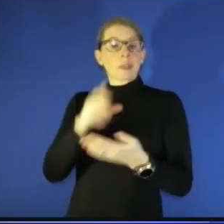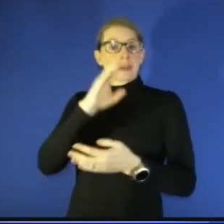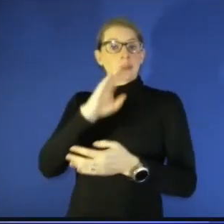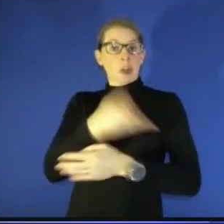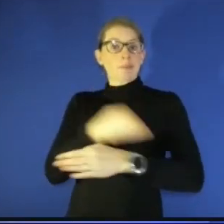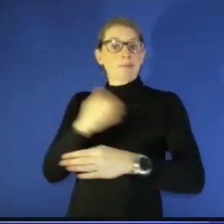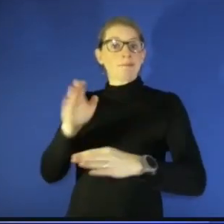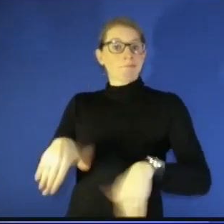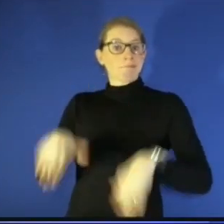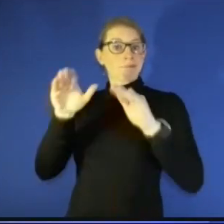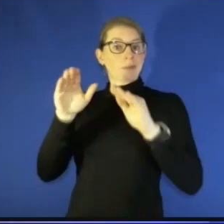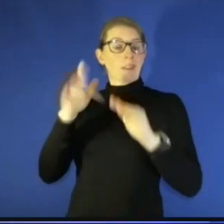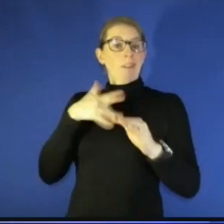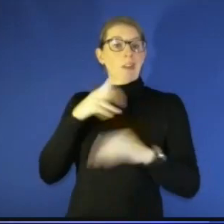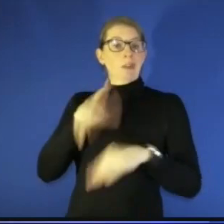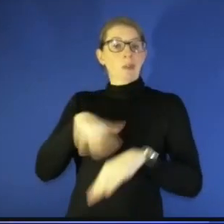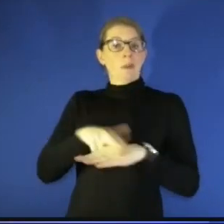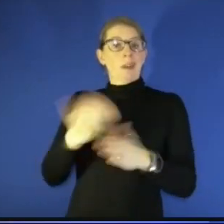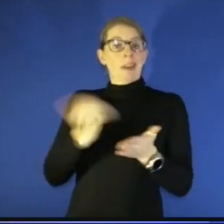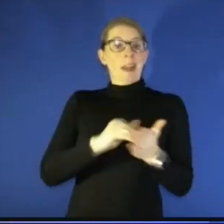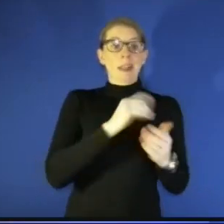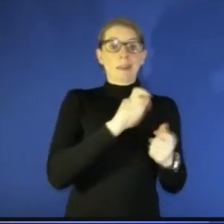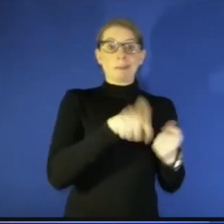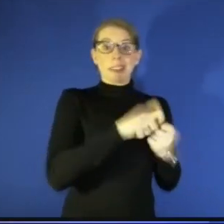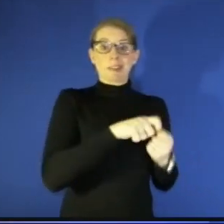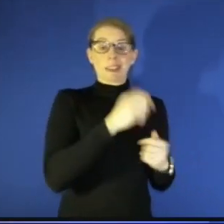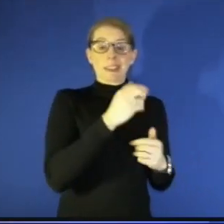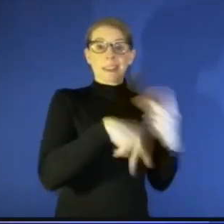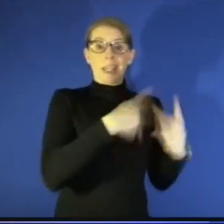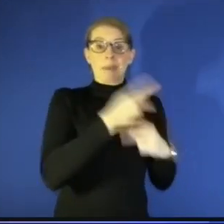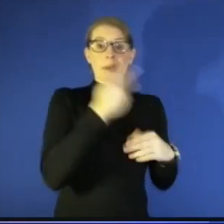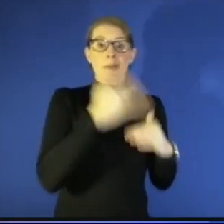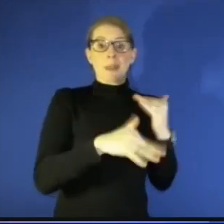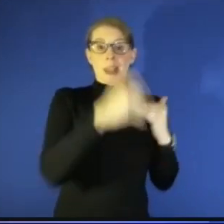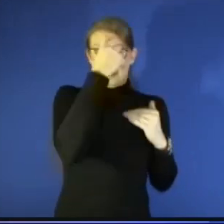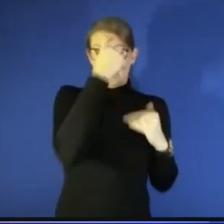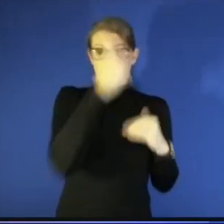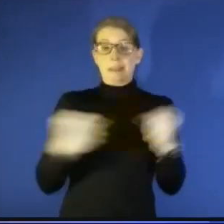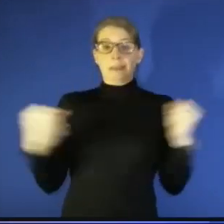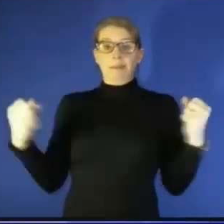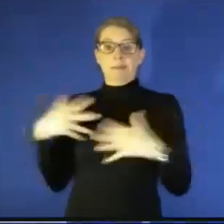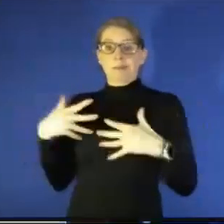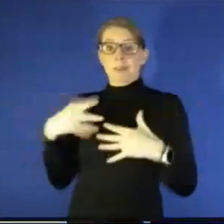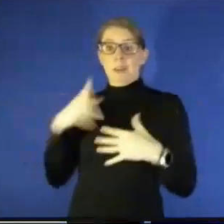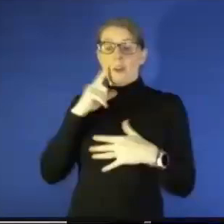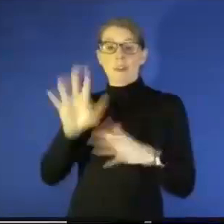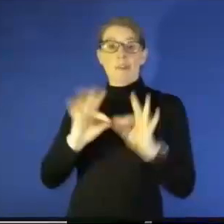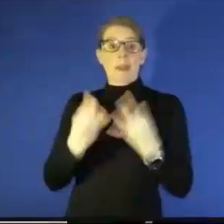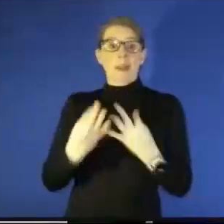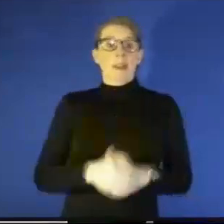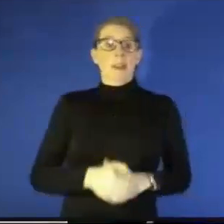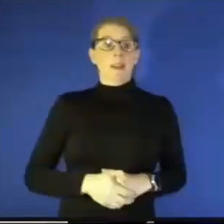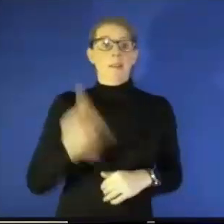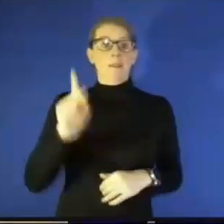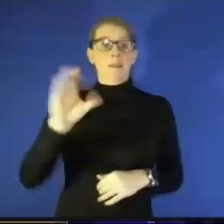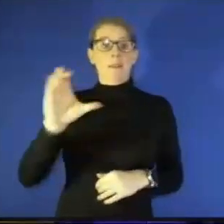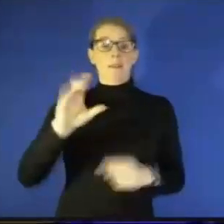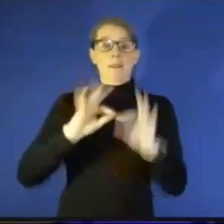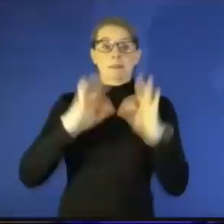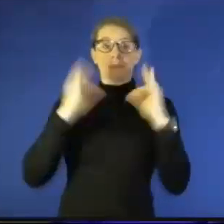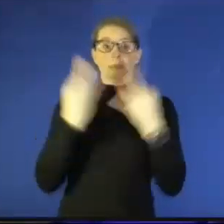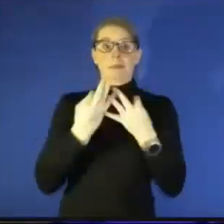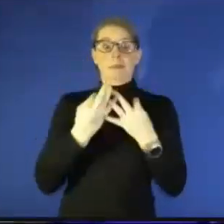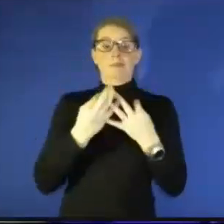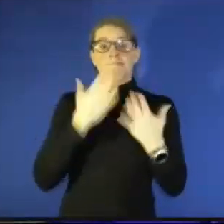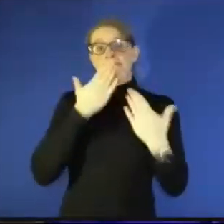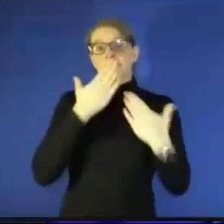Dr. Ebersole will talk more about. It was the scare of their family's life. Watch her story. A Kansas City family is grateful to have their